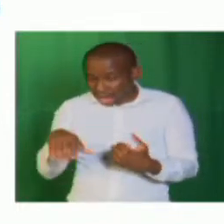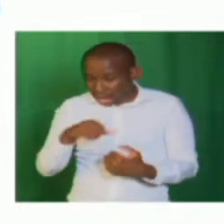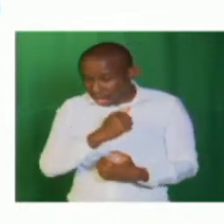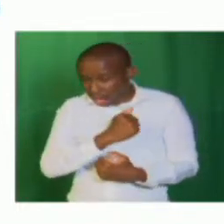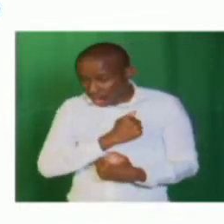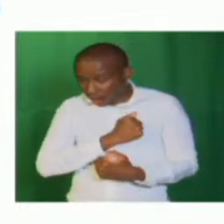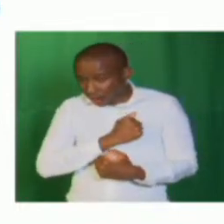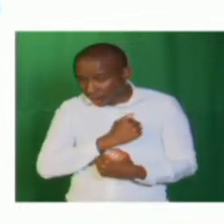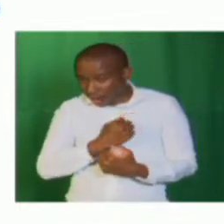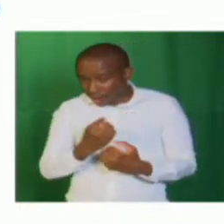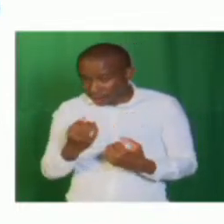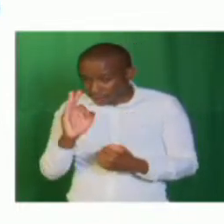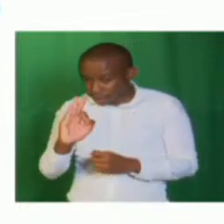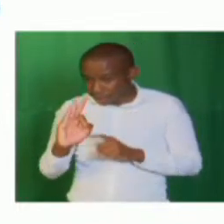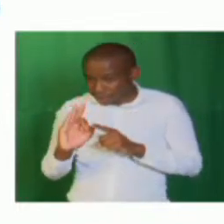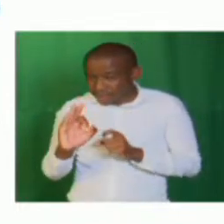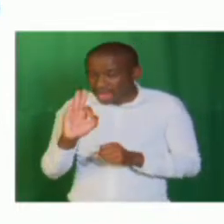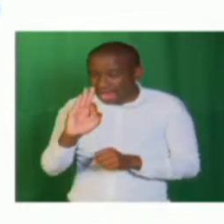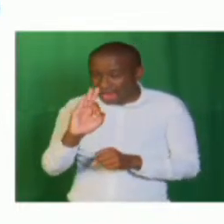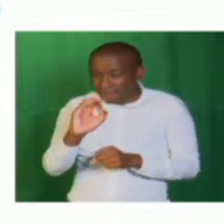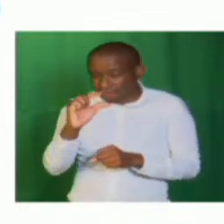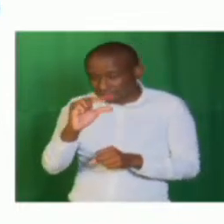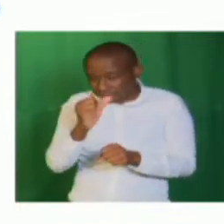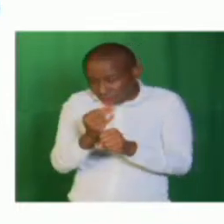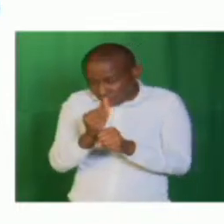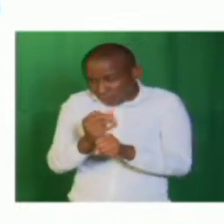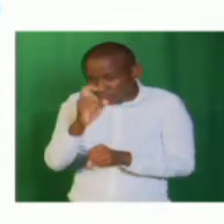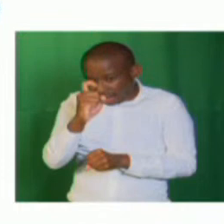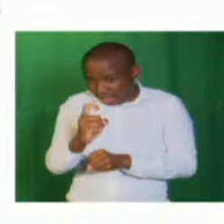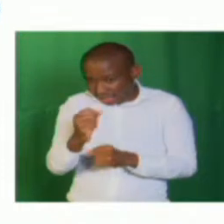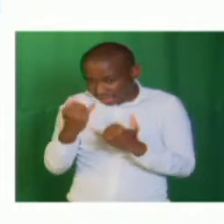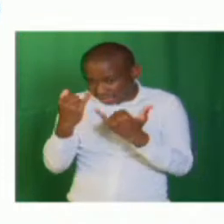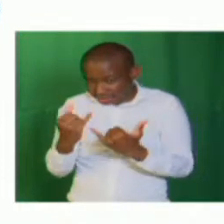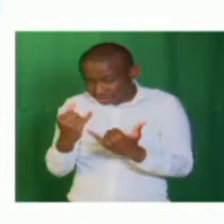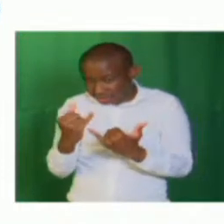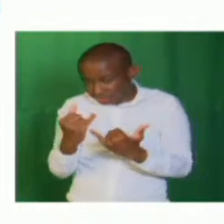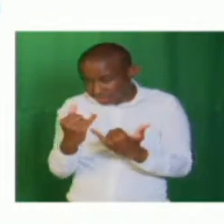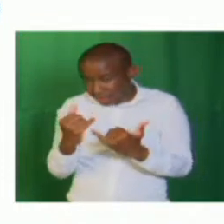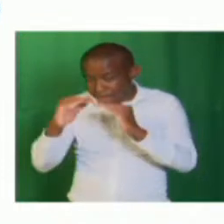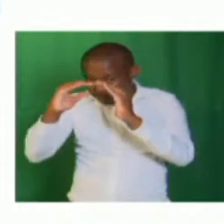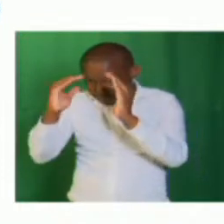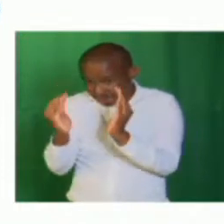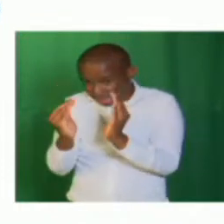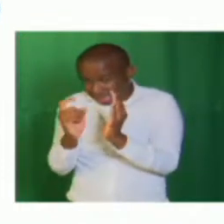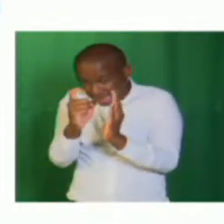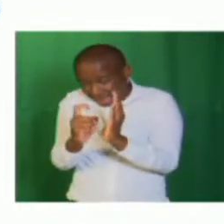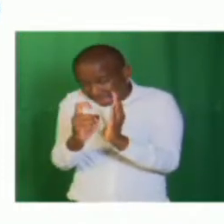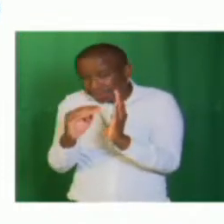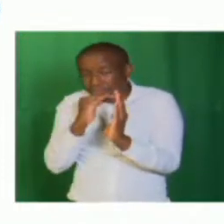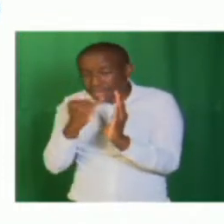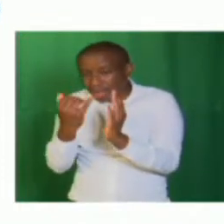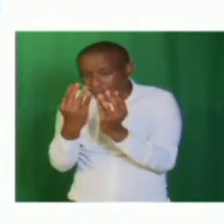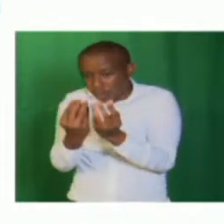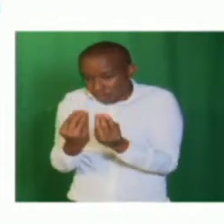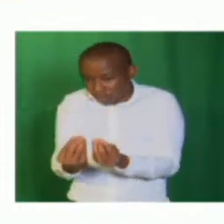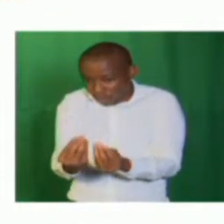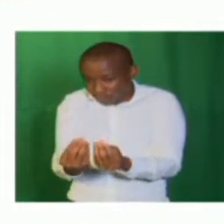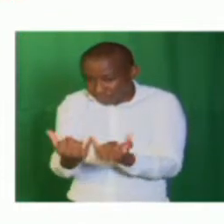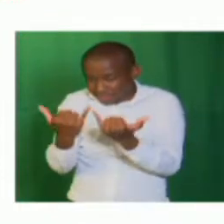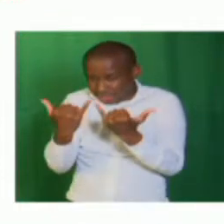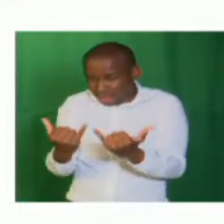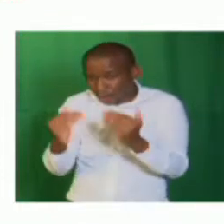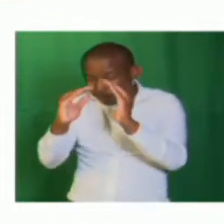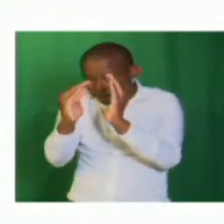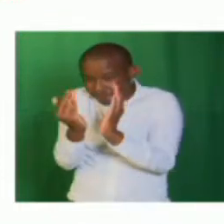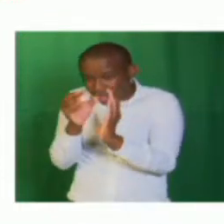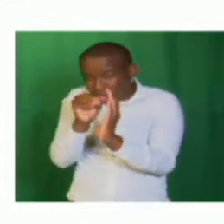Our composite functions, it was f g of x. So in brackets, we had x. So we were simplifying. And now in brackets,